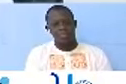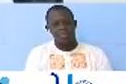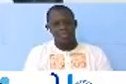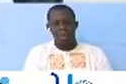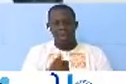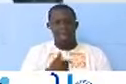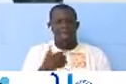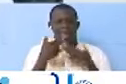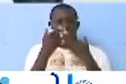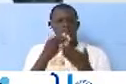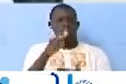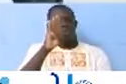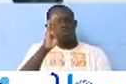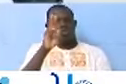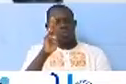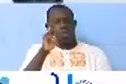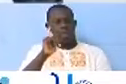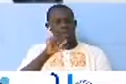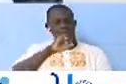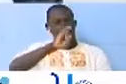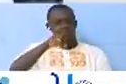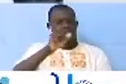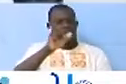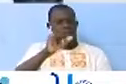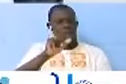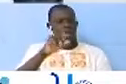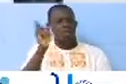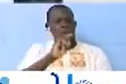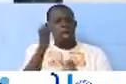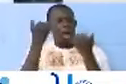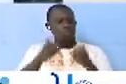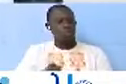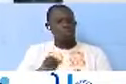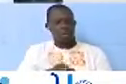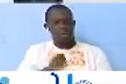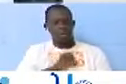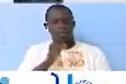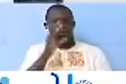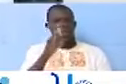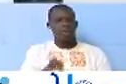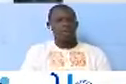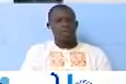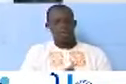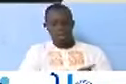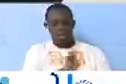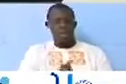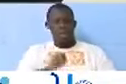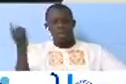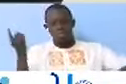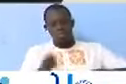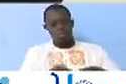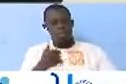I said, Bunja, what is it? And he said, they beat me. Did he tell you who beat him?